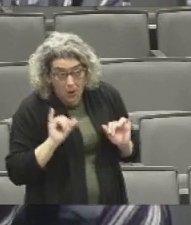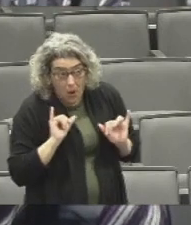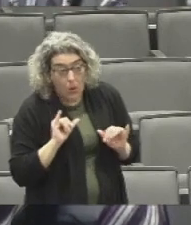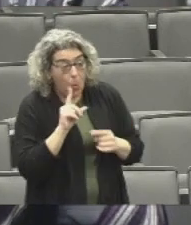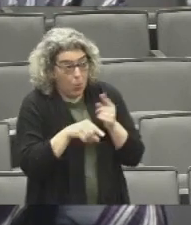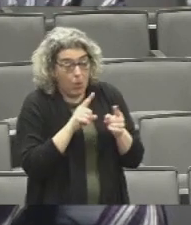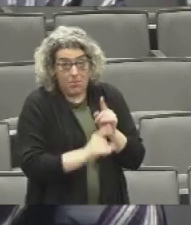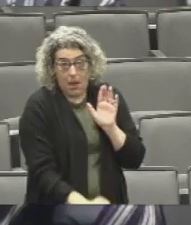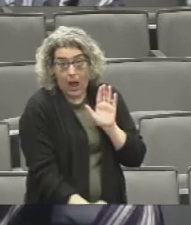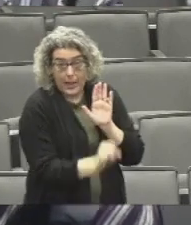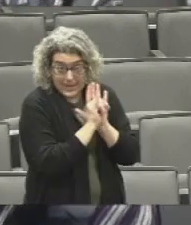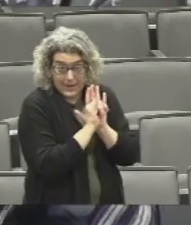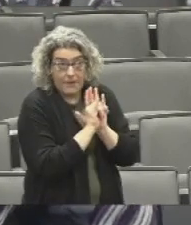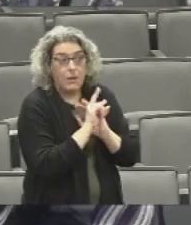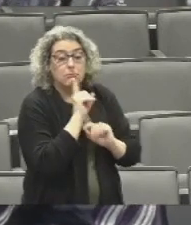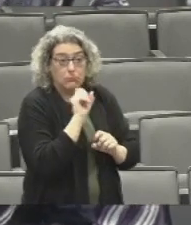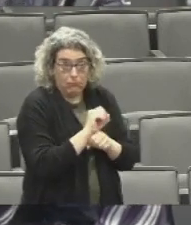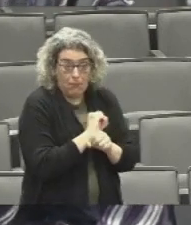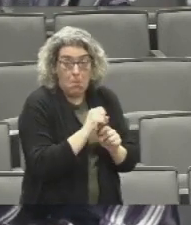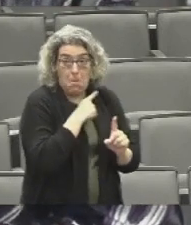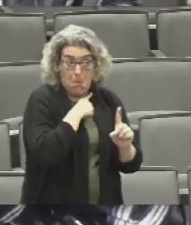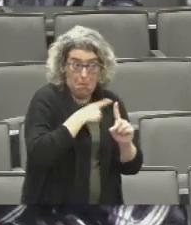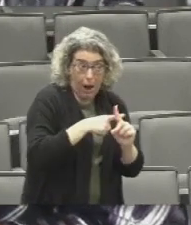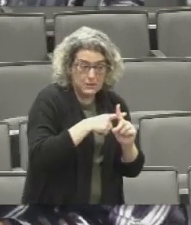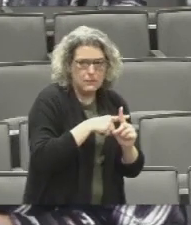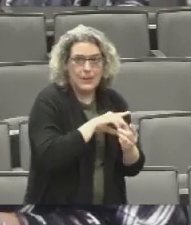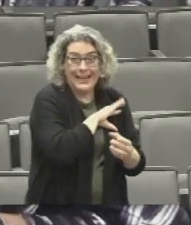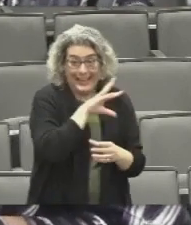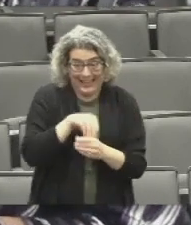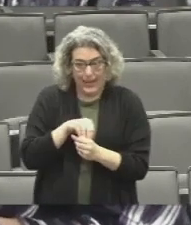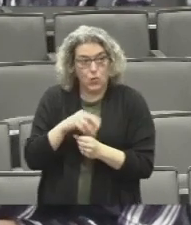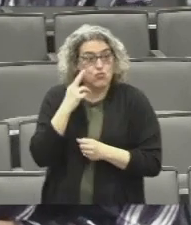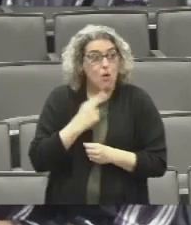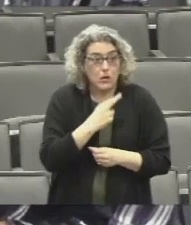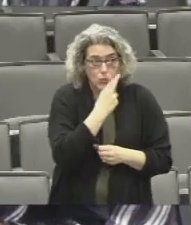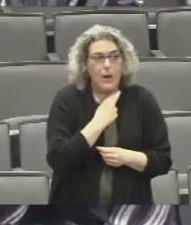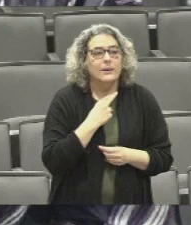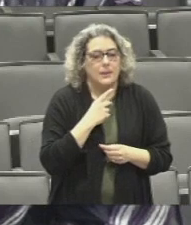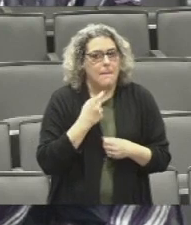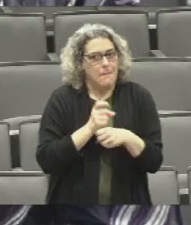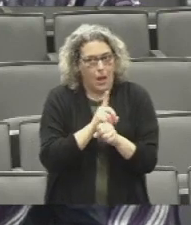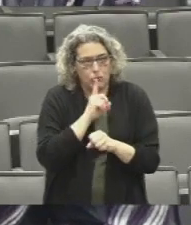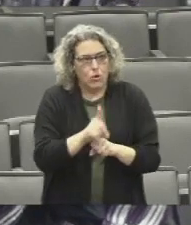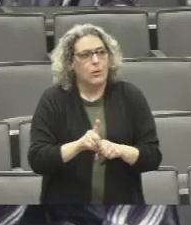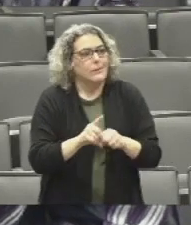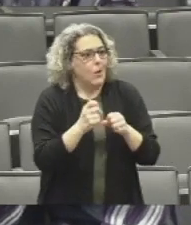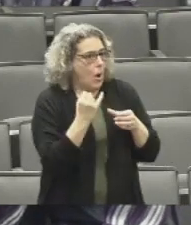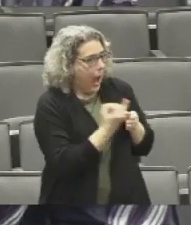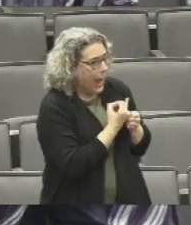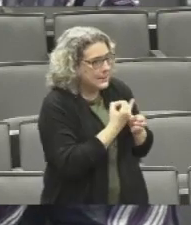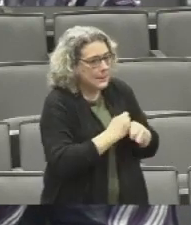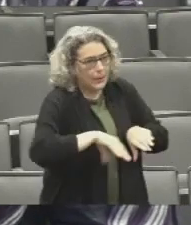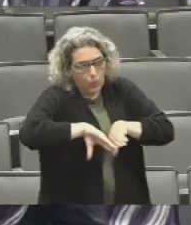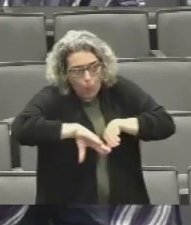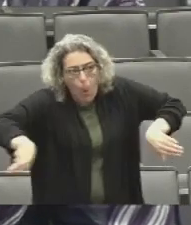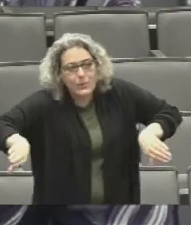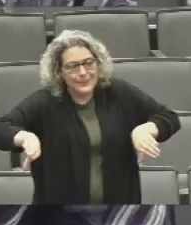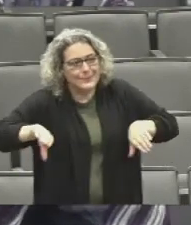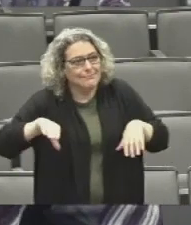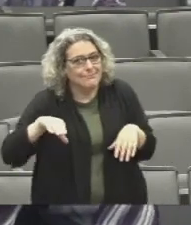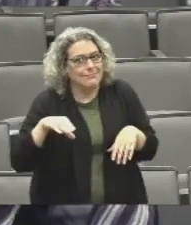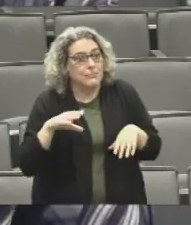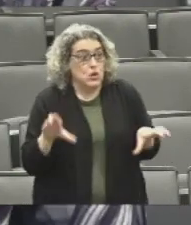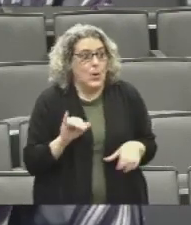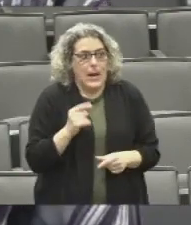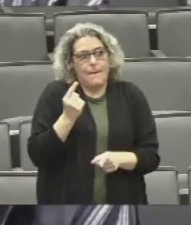are identified positive in restaurants, that quarantine and isolation is being handled appropriately, especially if